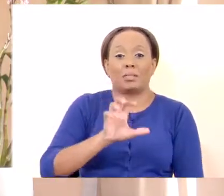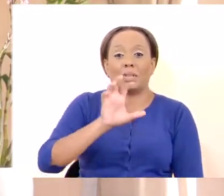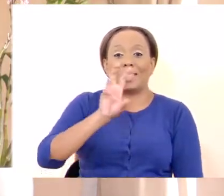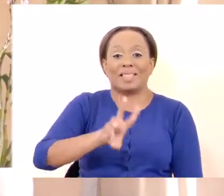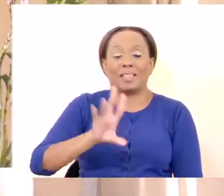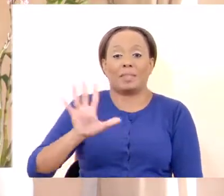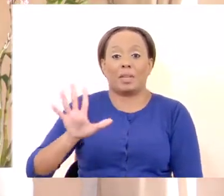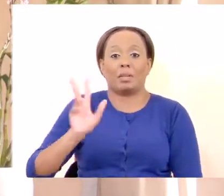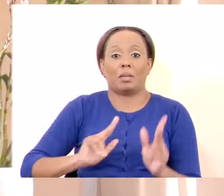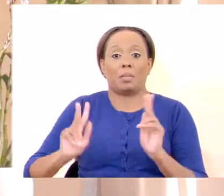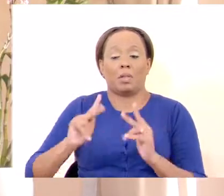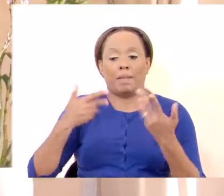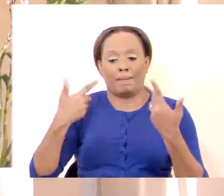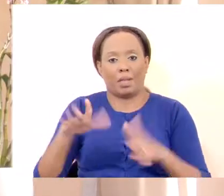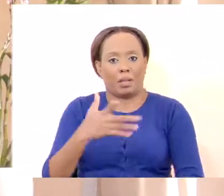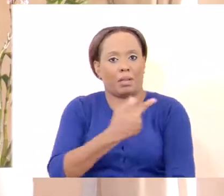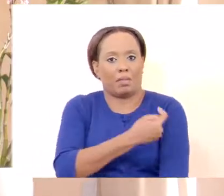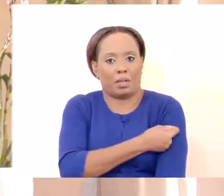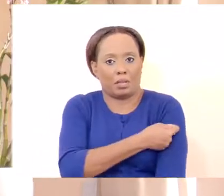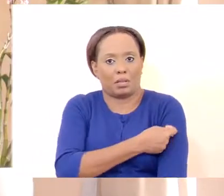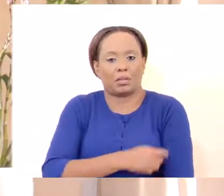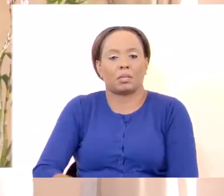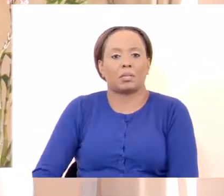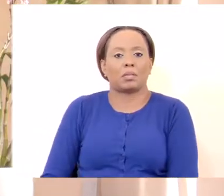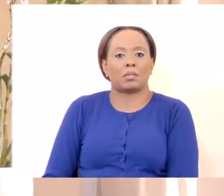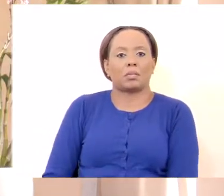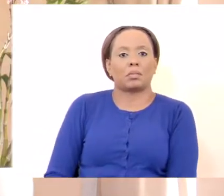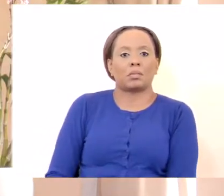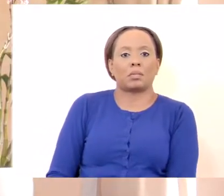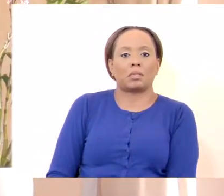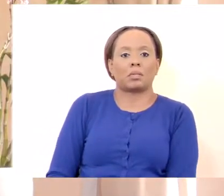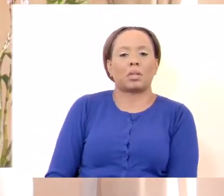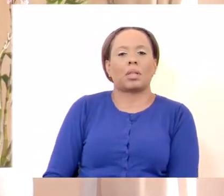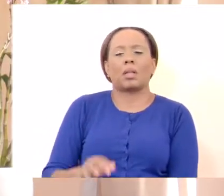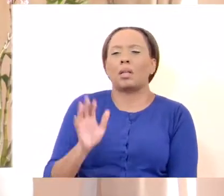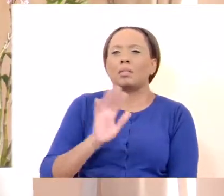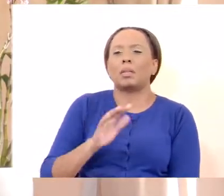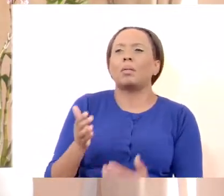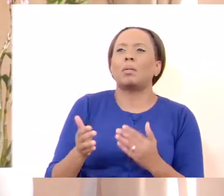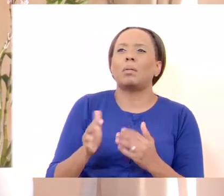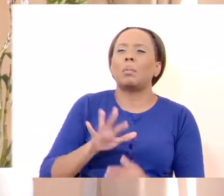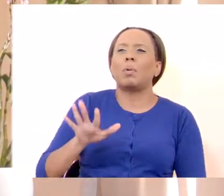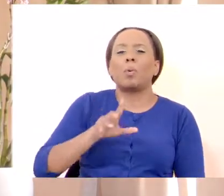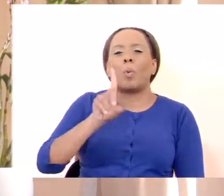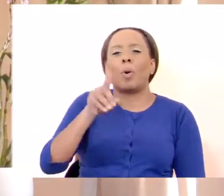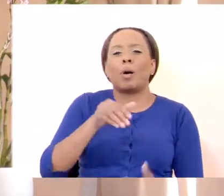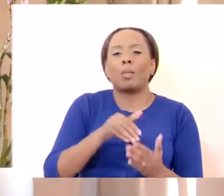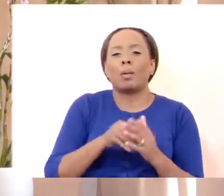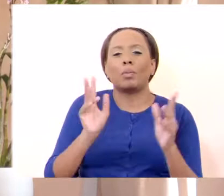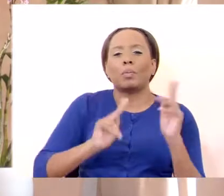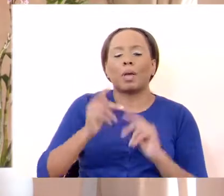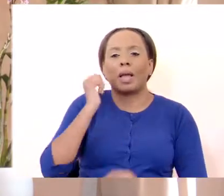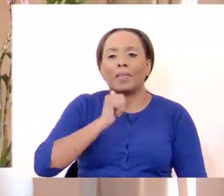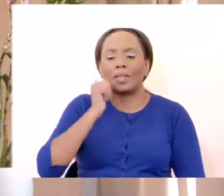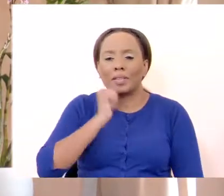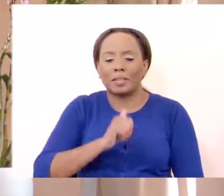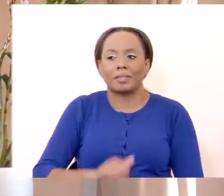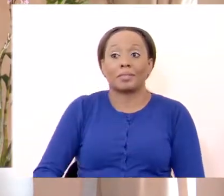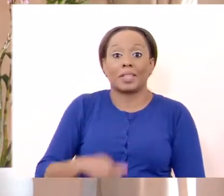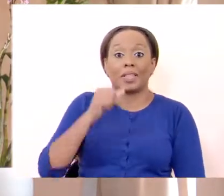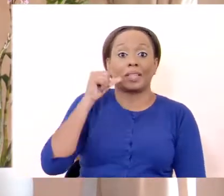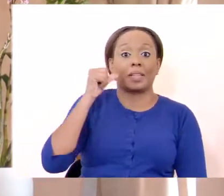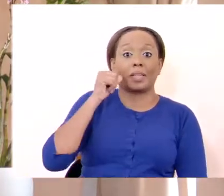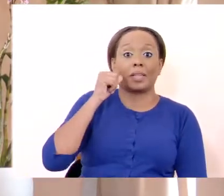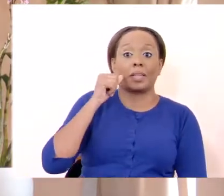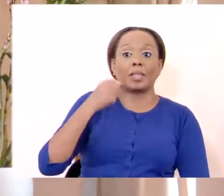6,665 persons. That is nearly 1,000 people a day. Yesterday's daily dashboard showed the vaccination